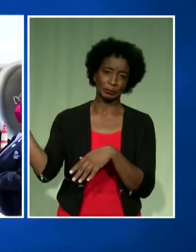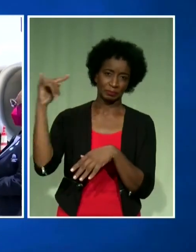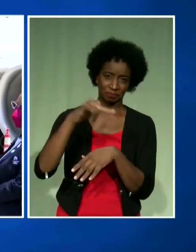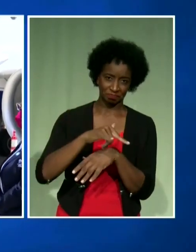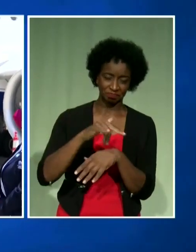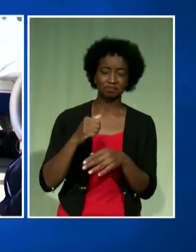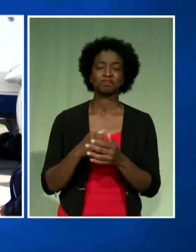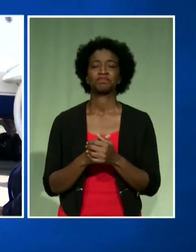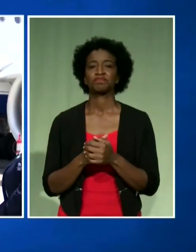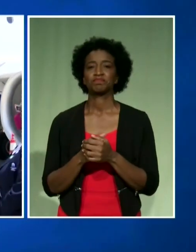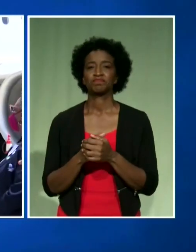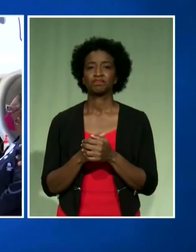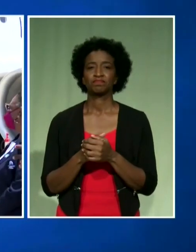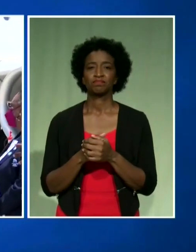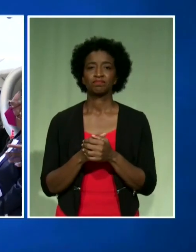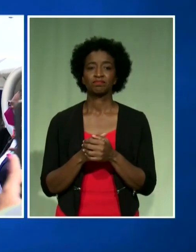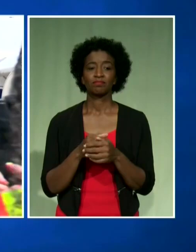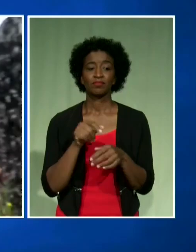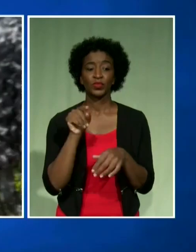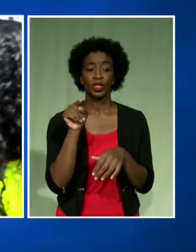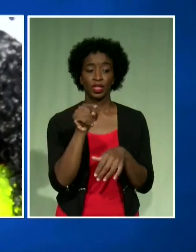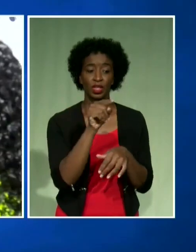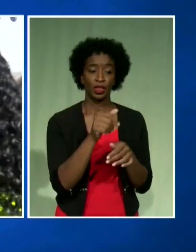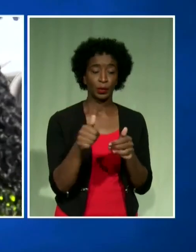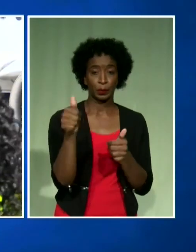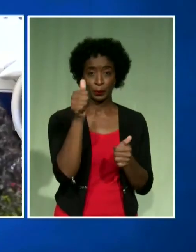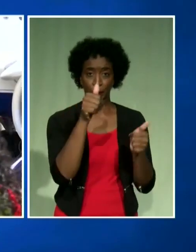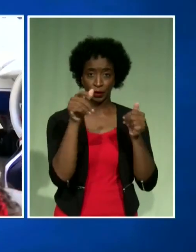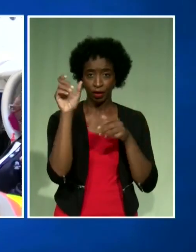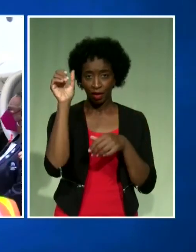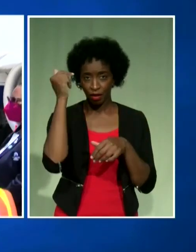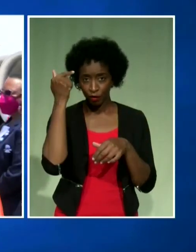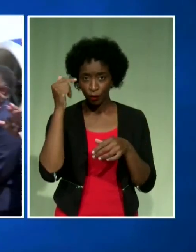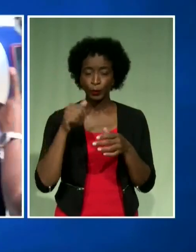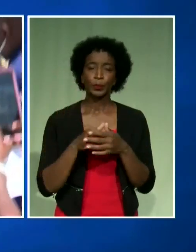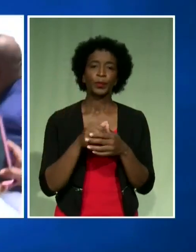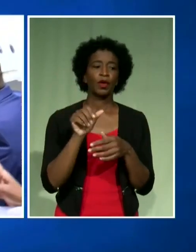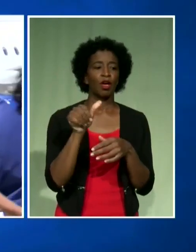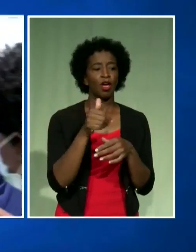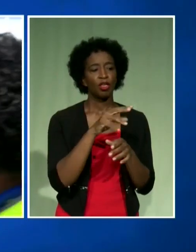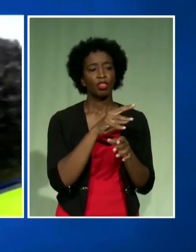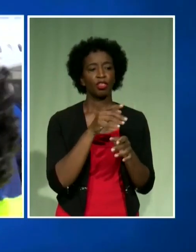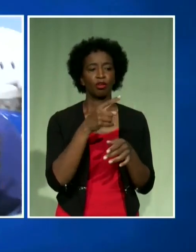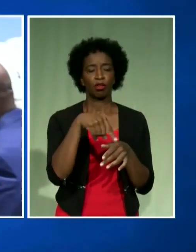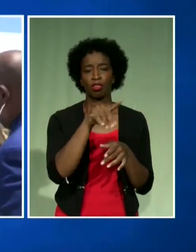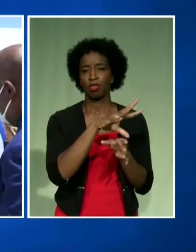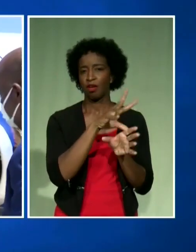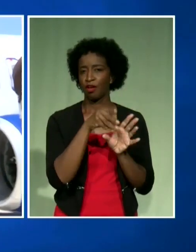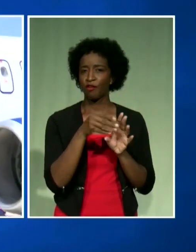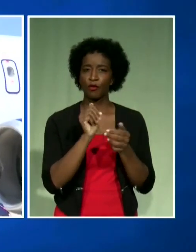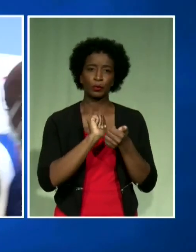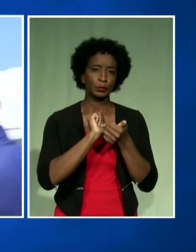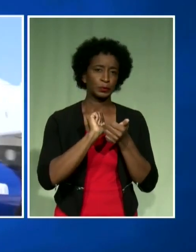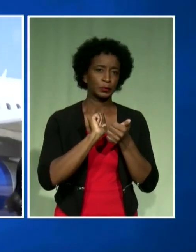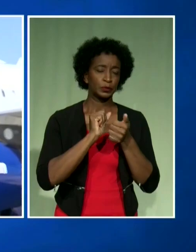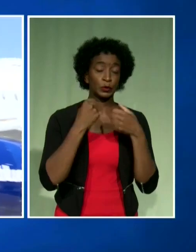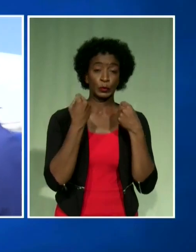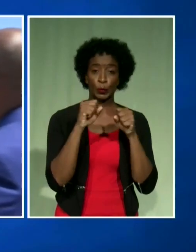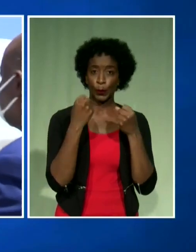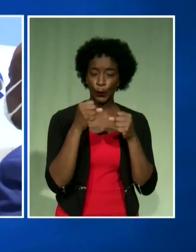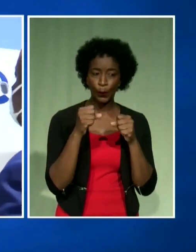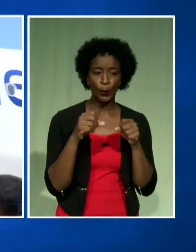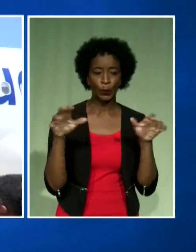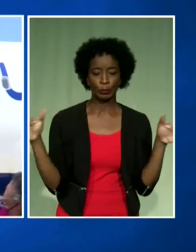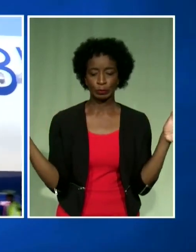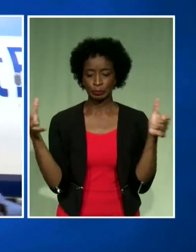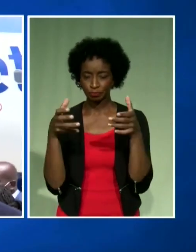by officials and triple medalist at the Pan American Elite Track Cycling Championships, Amber Joseph, on a celebratory motorcade that